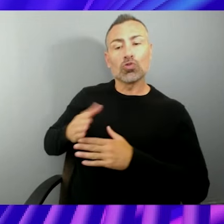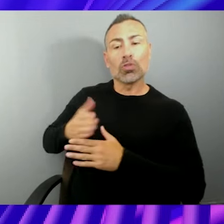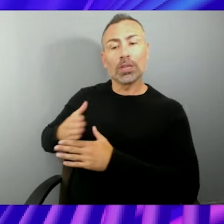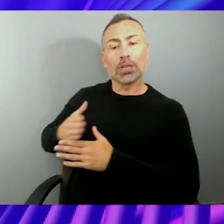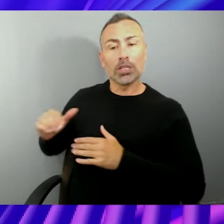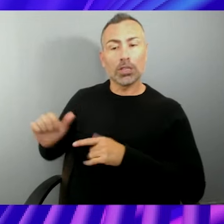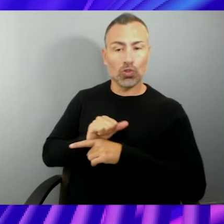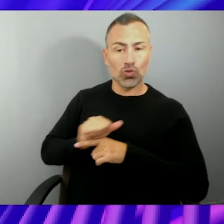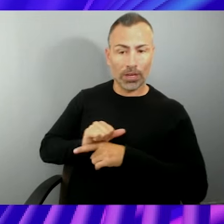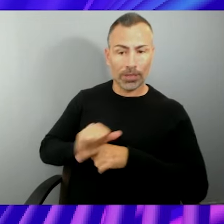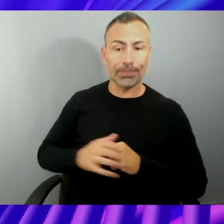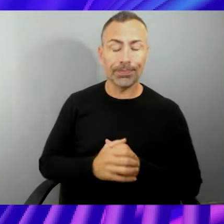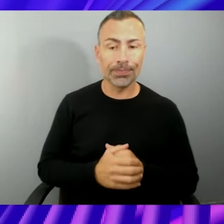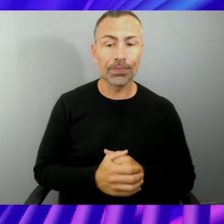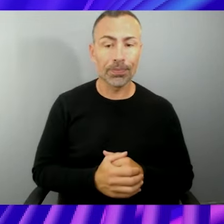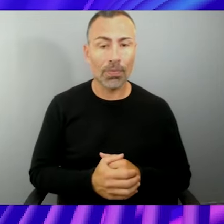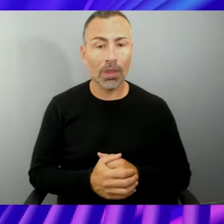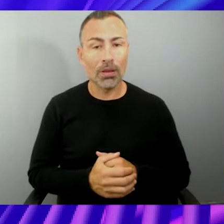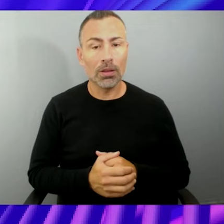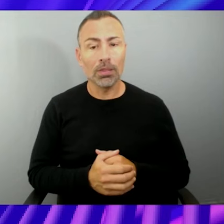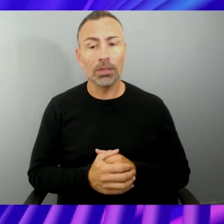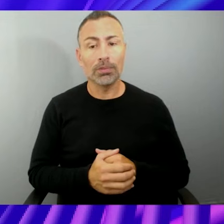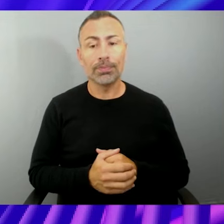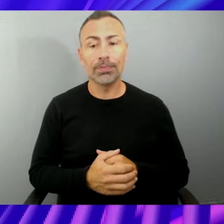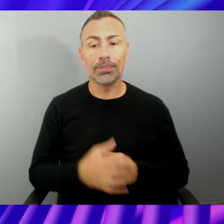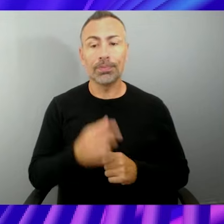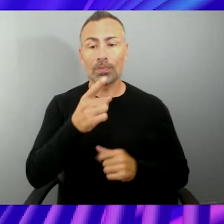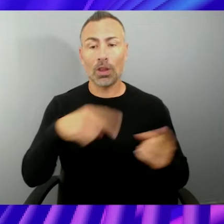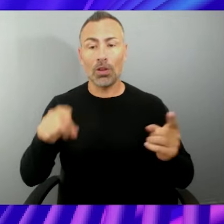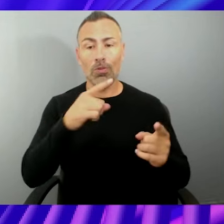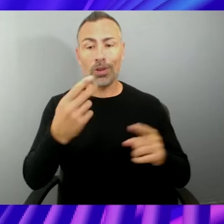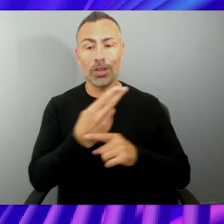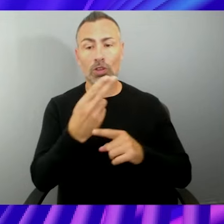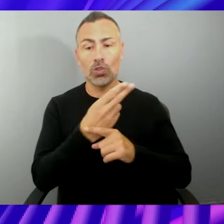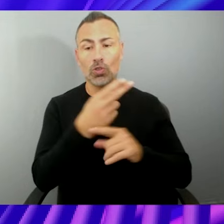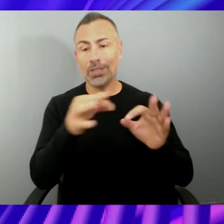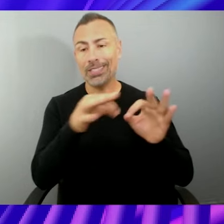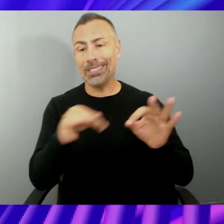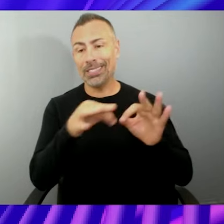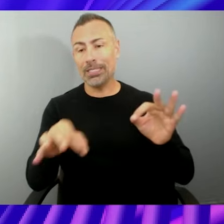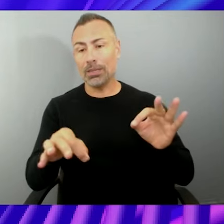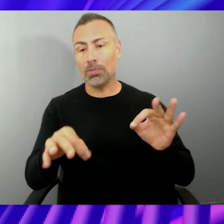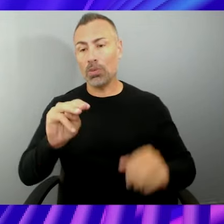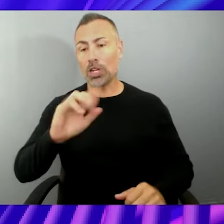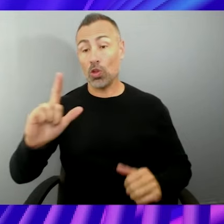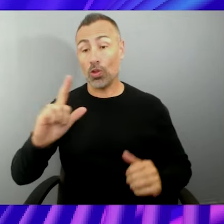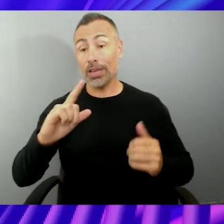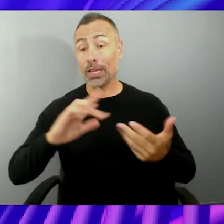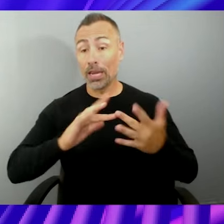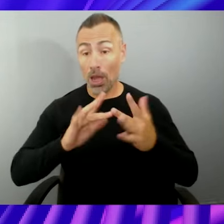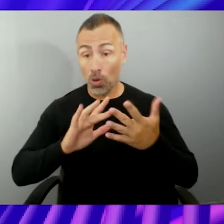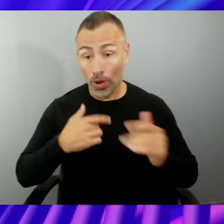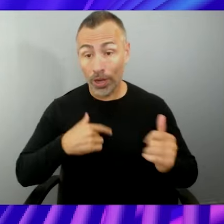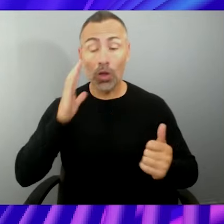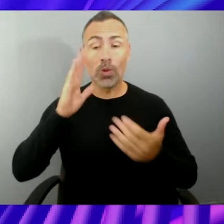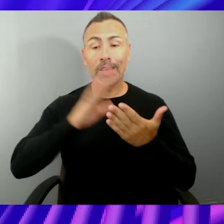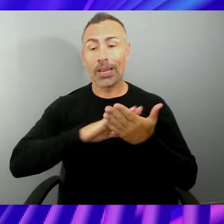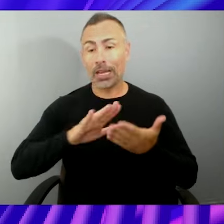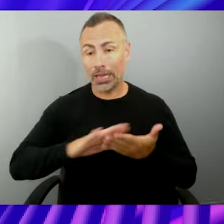complex, a very simple neural network, and we're going to train that with the Cypher10 dataset. And if you see here, we're going